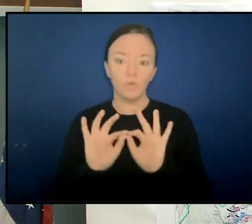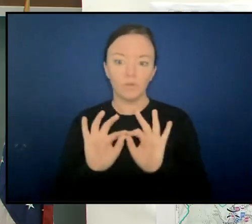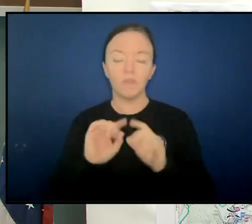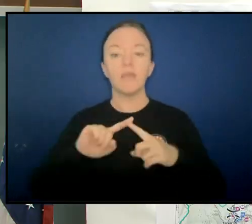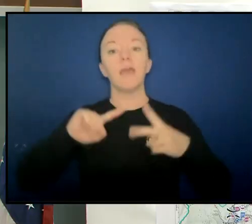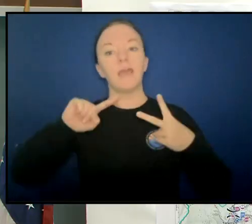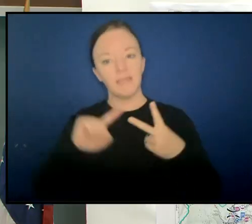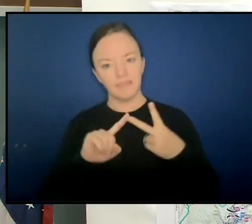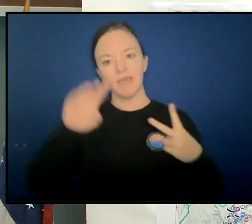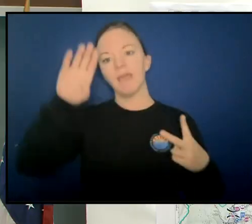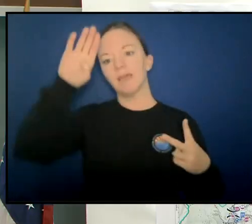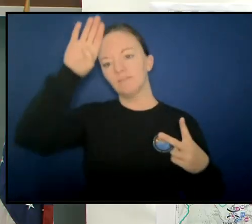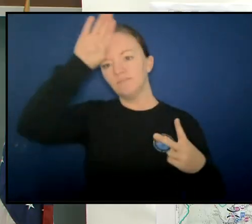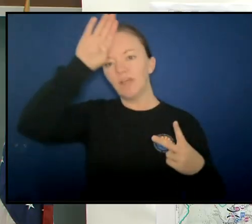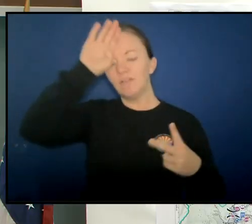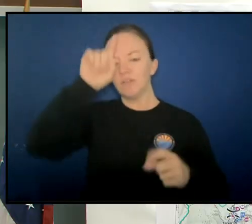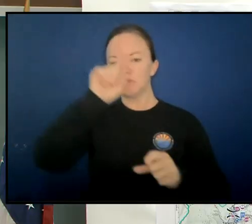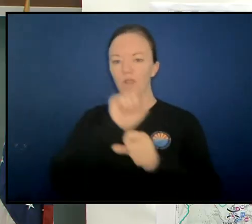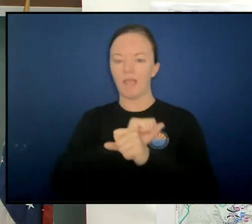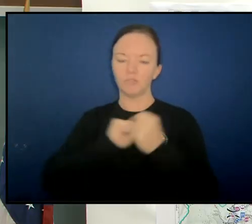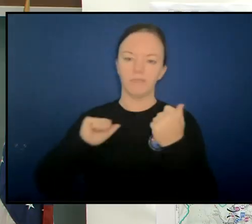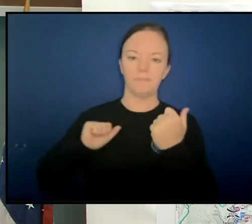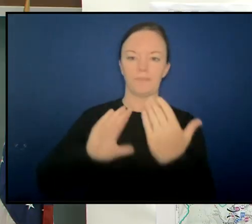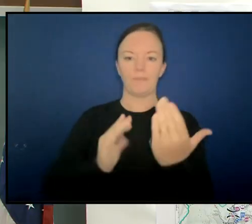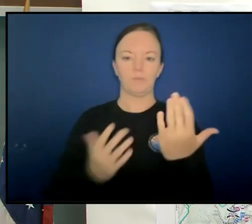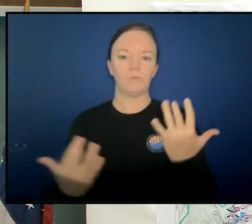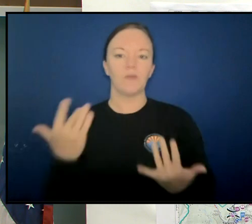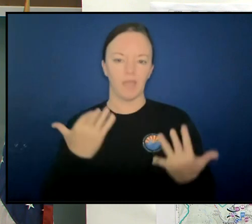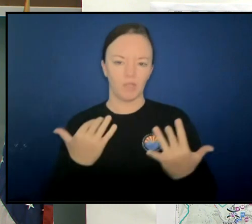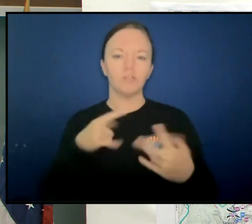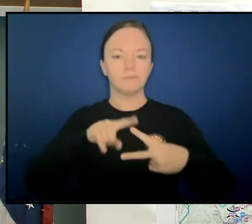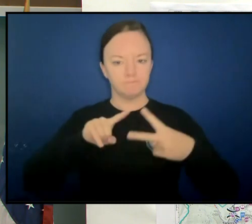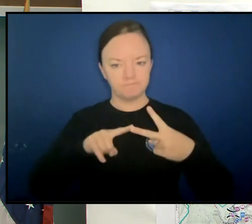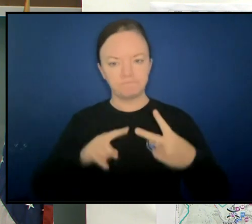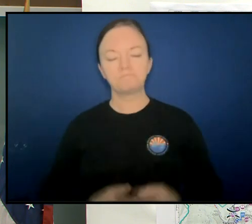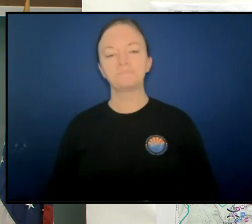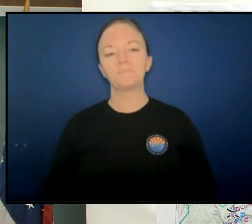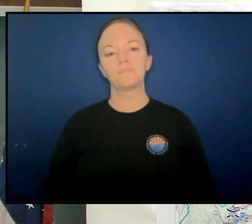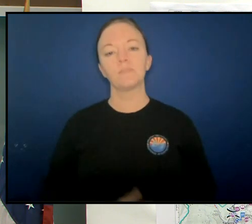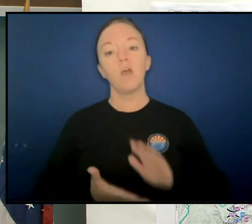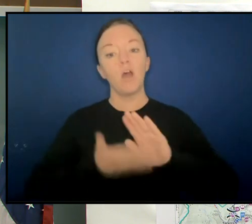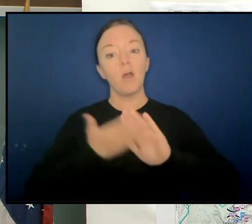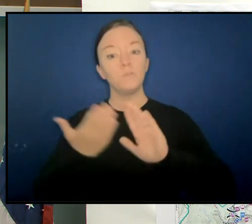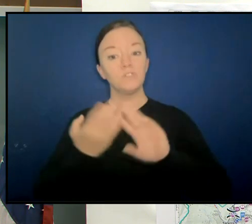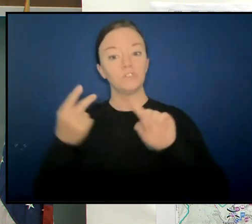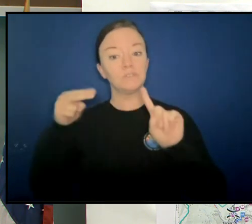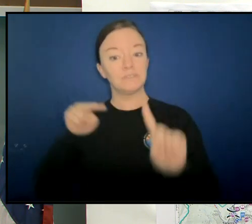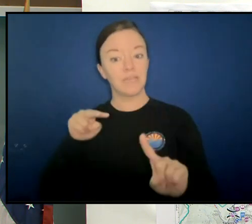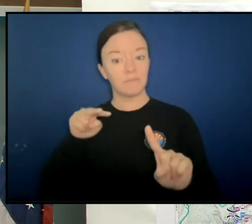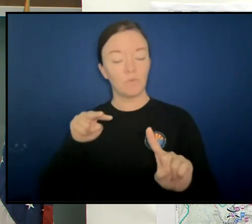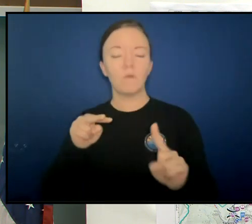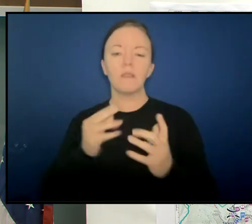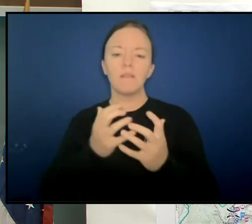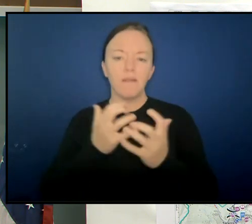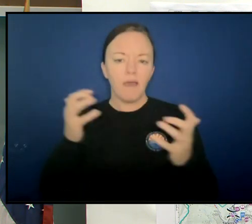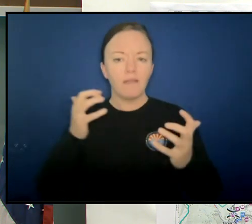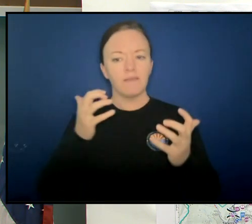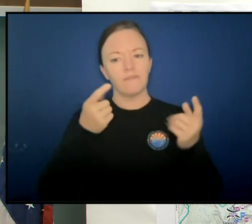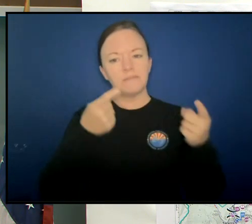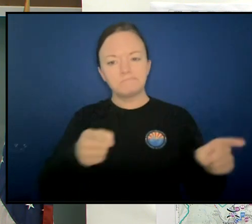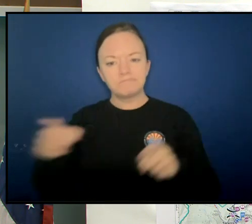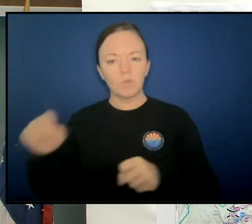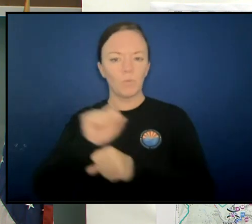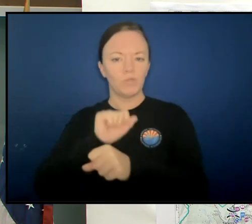firefight that goes on over here. But one thing I just want to pass on from the operational standpoint is there's a lot of behind the scenes work